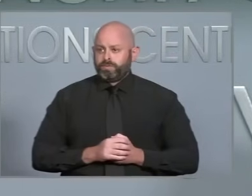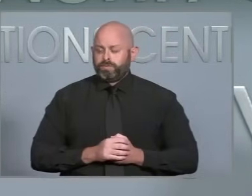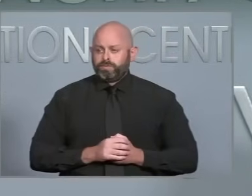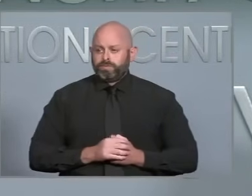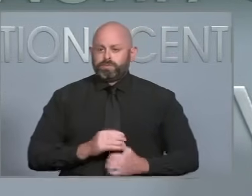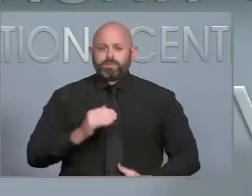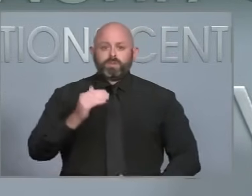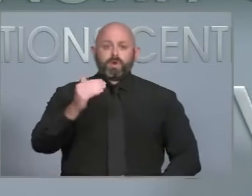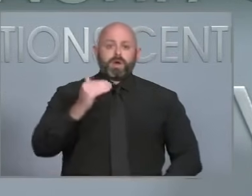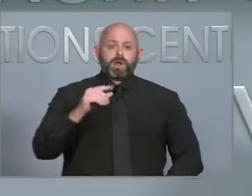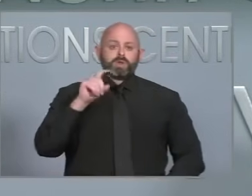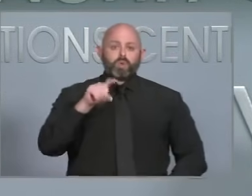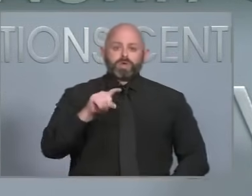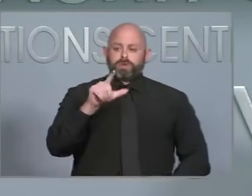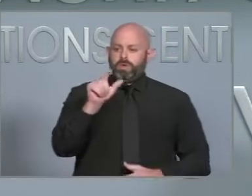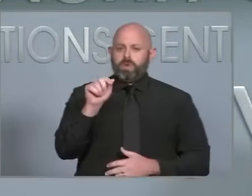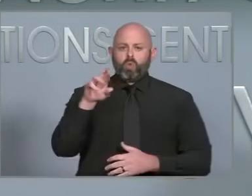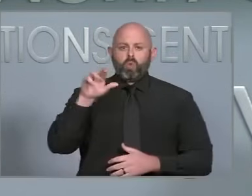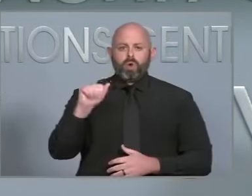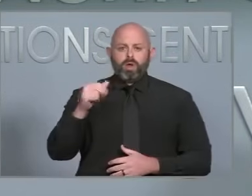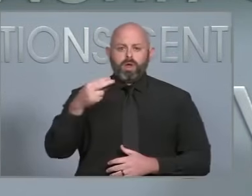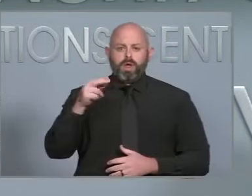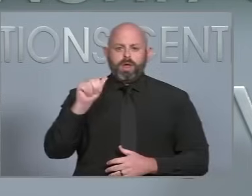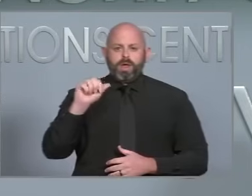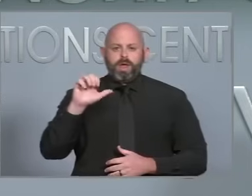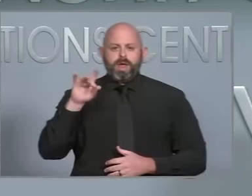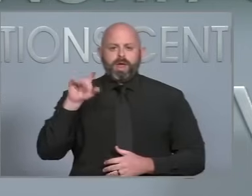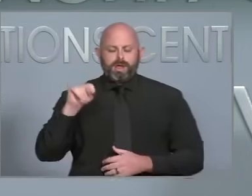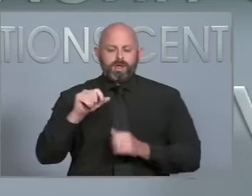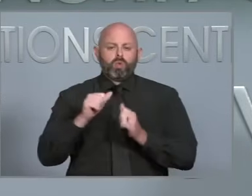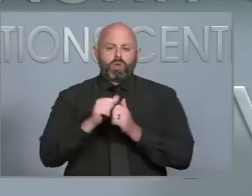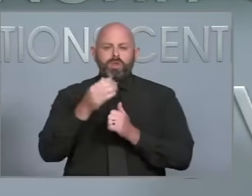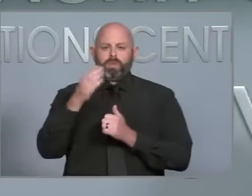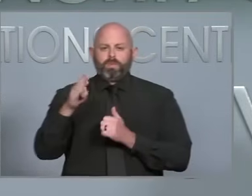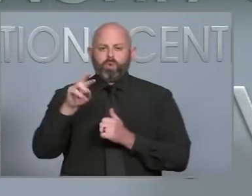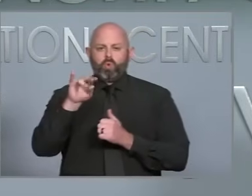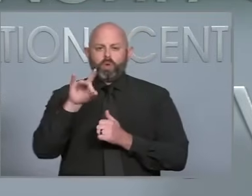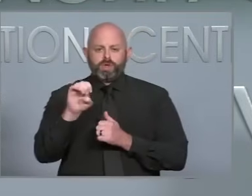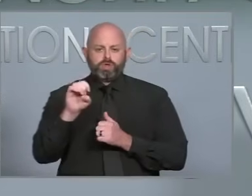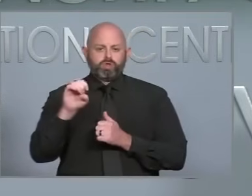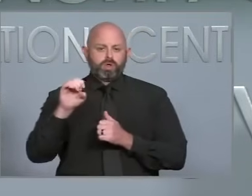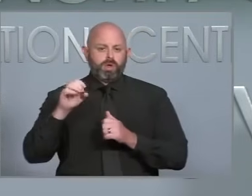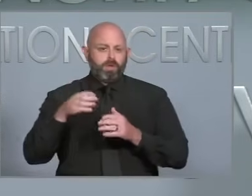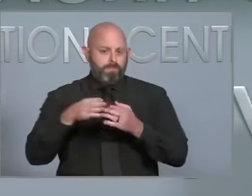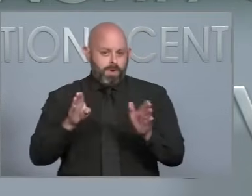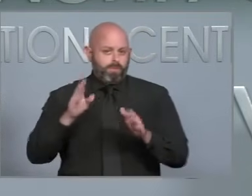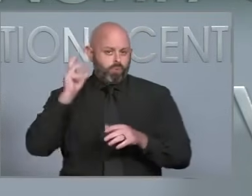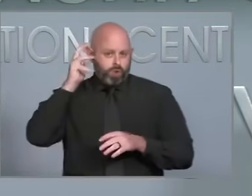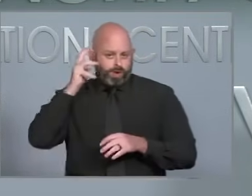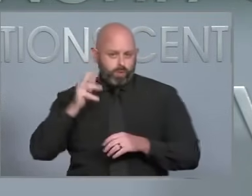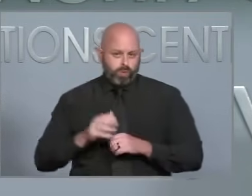Our next question will be from Laura Hackett with Blue Ridge Public Radio. Laura, you should be able to ask your question.